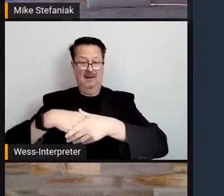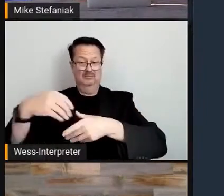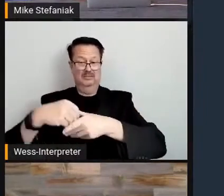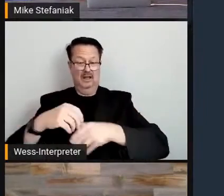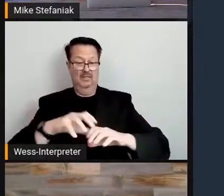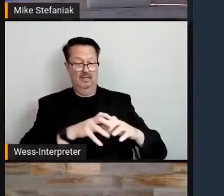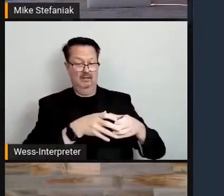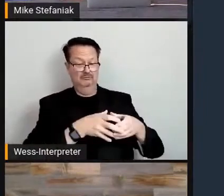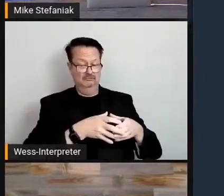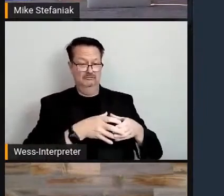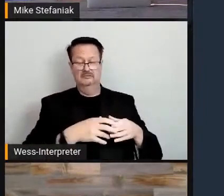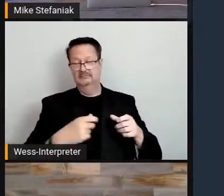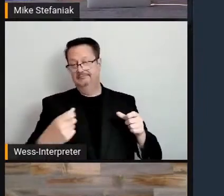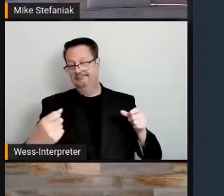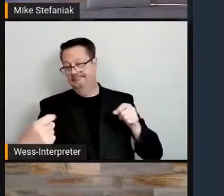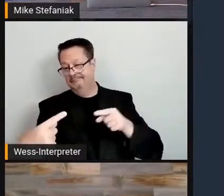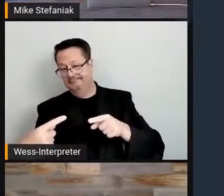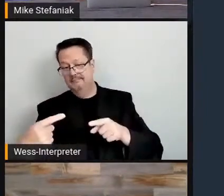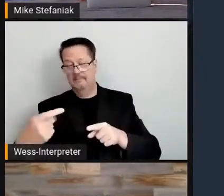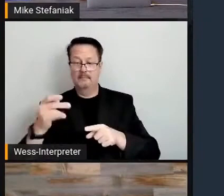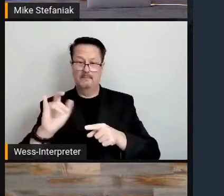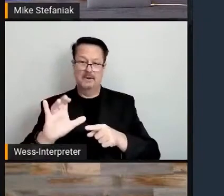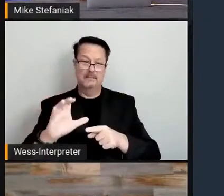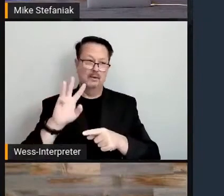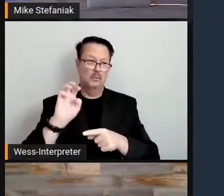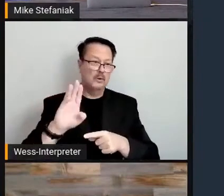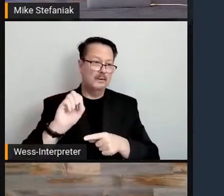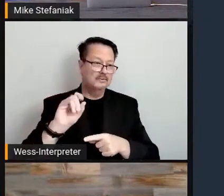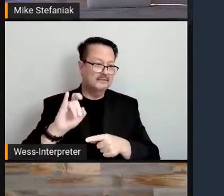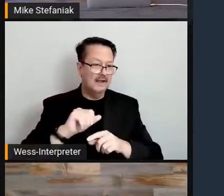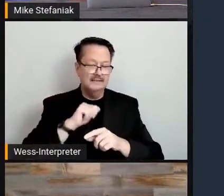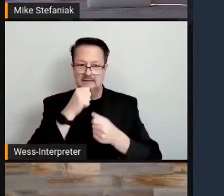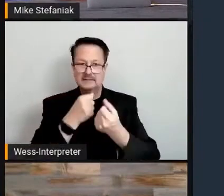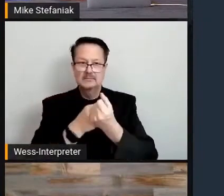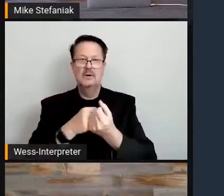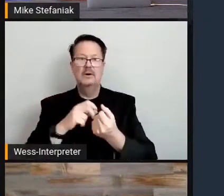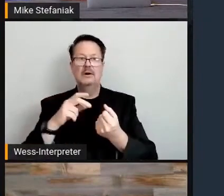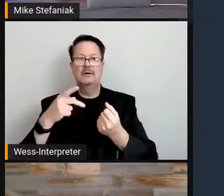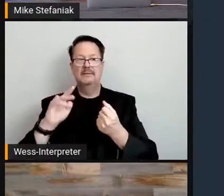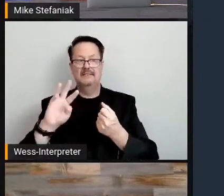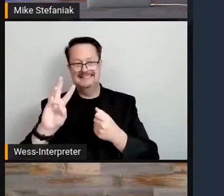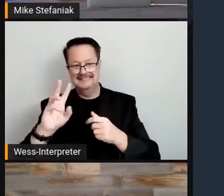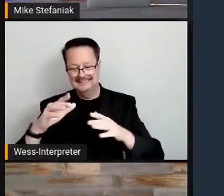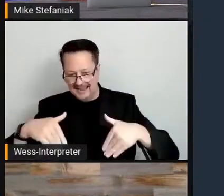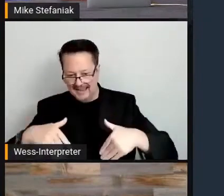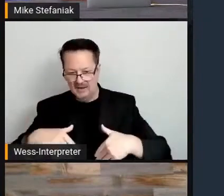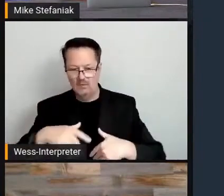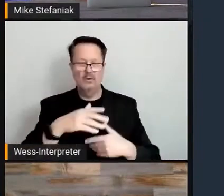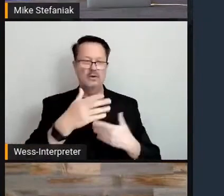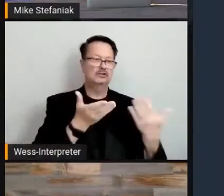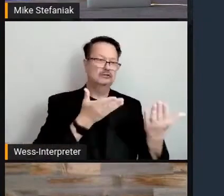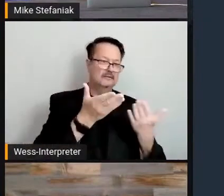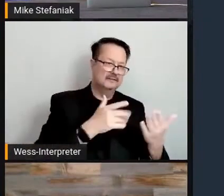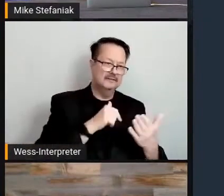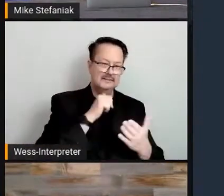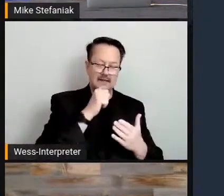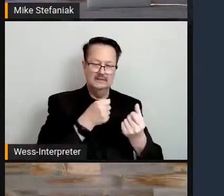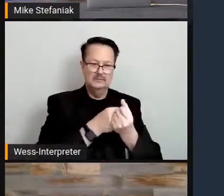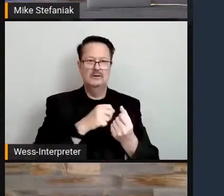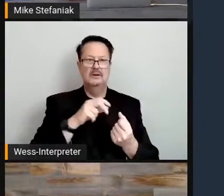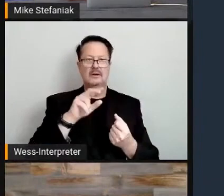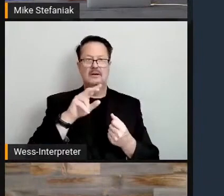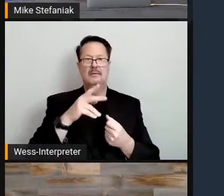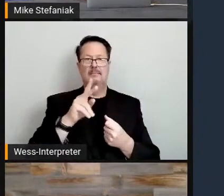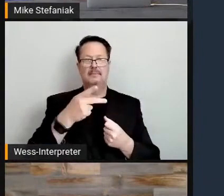whether that's some public website that doesn't support v6 yet or some AWS service that doesn't support v6, the nodes are still